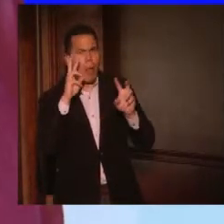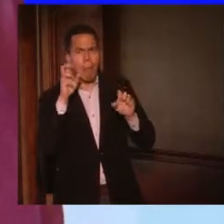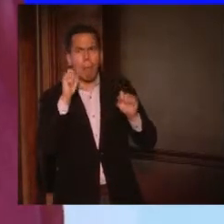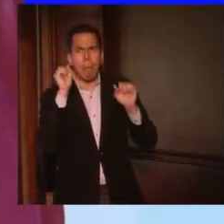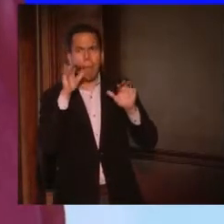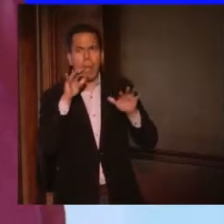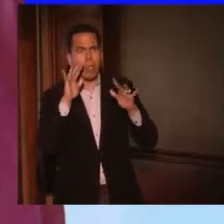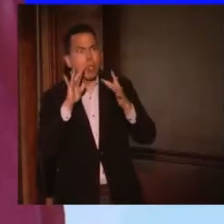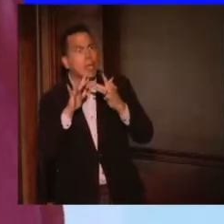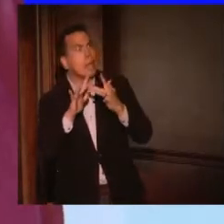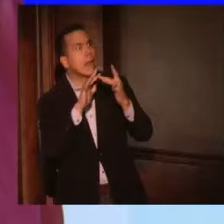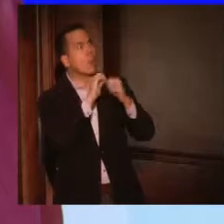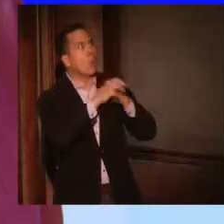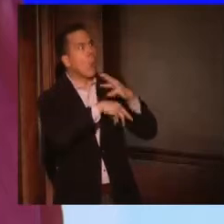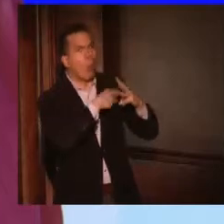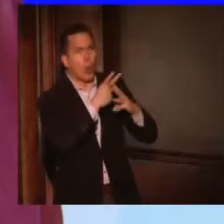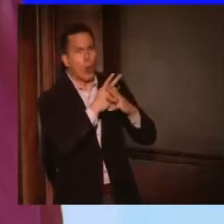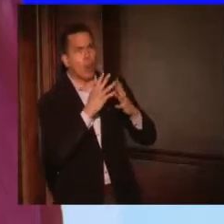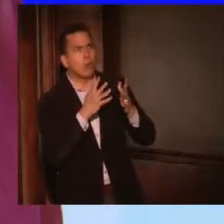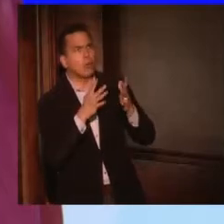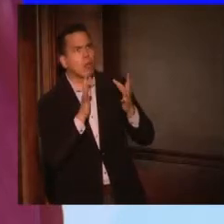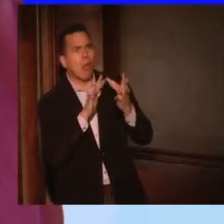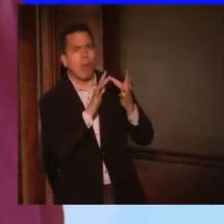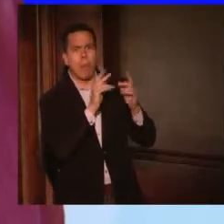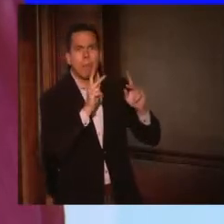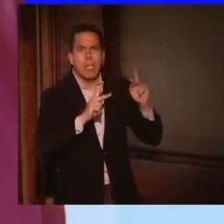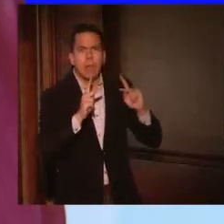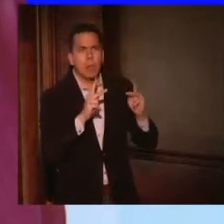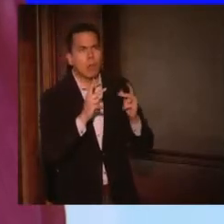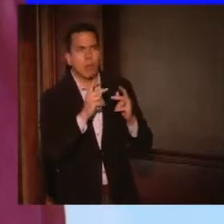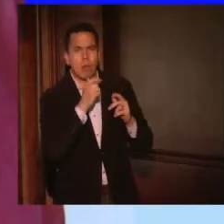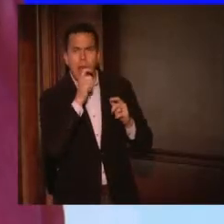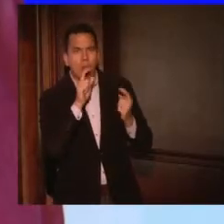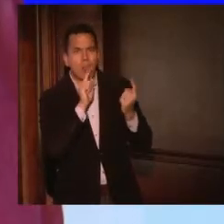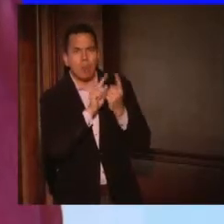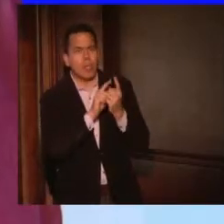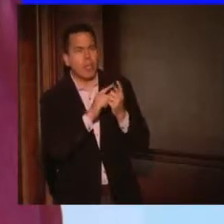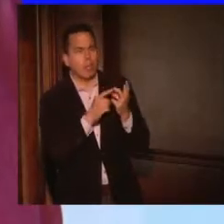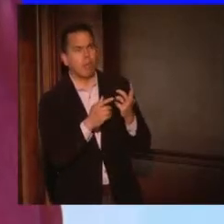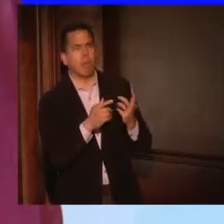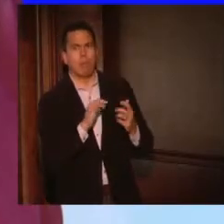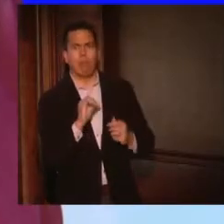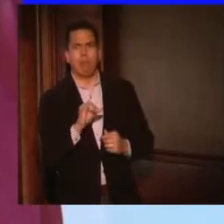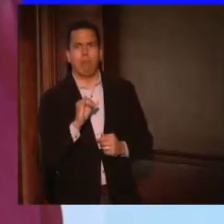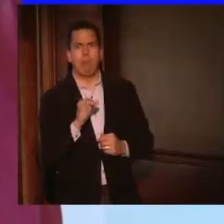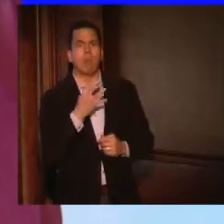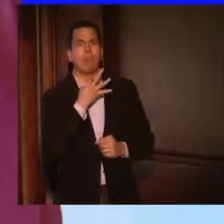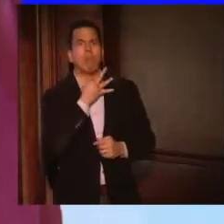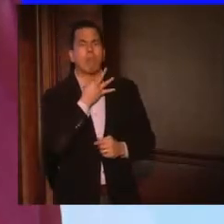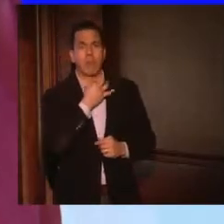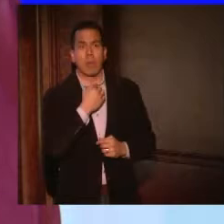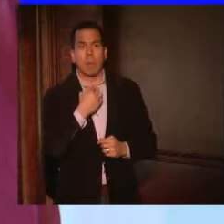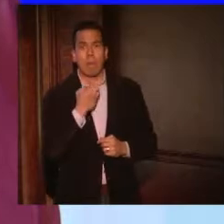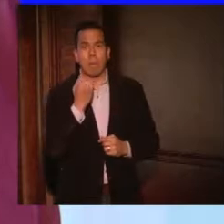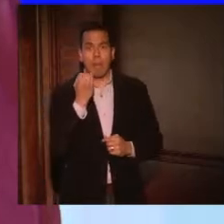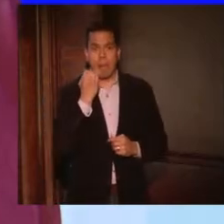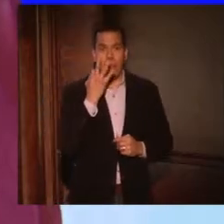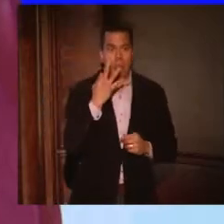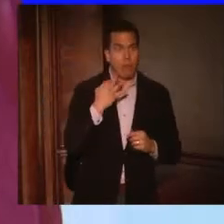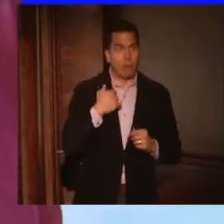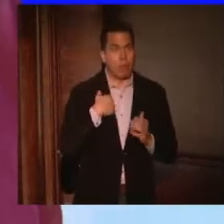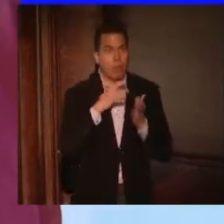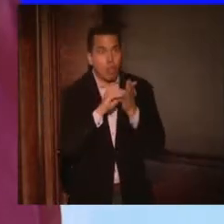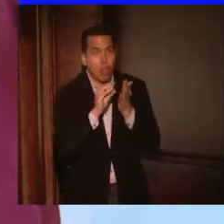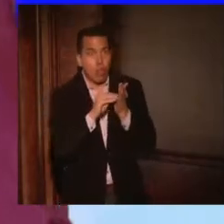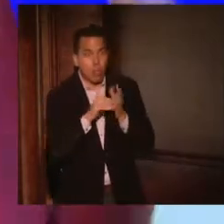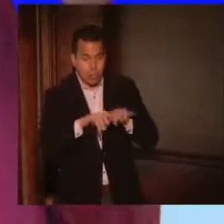you can talk with the people without meeting with them. And as well, it's allow you that when you type anything, you can